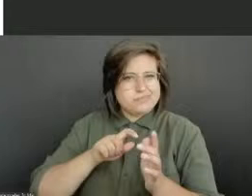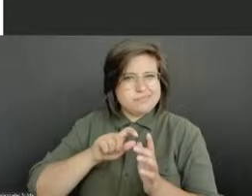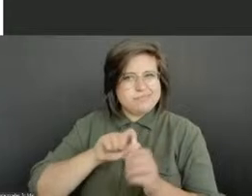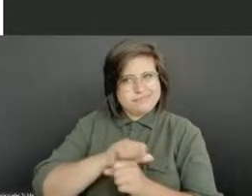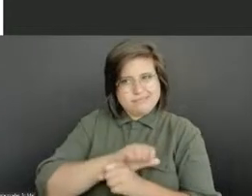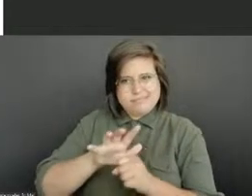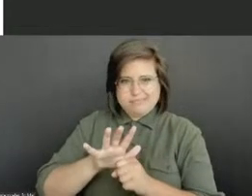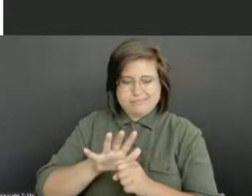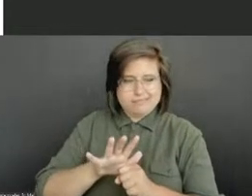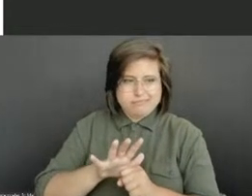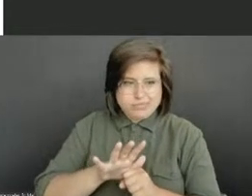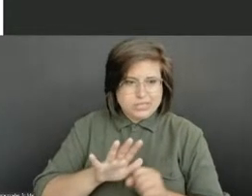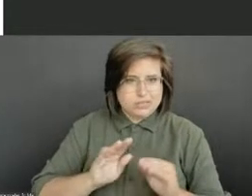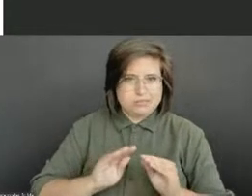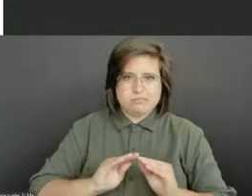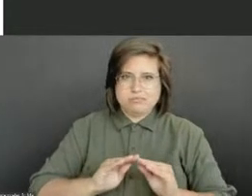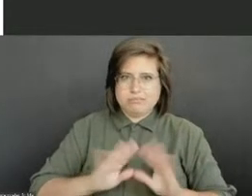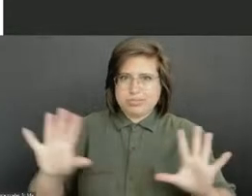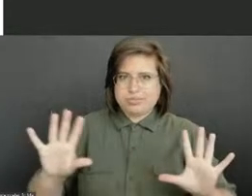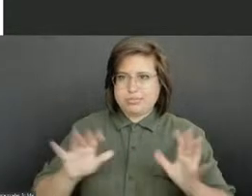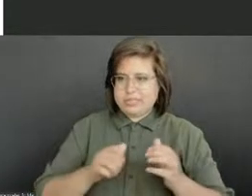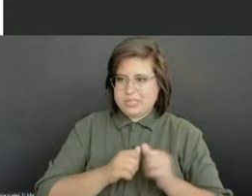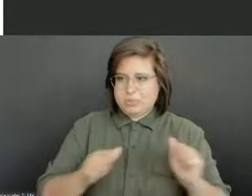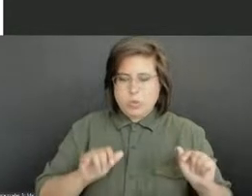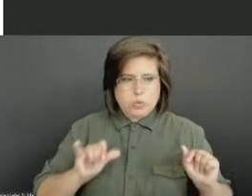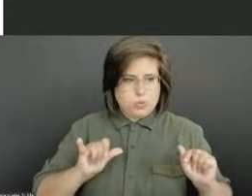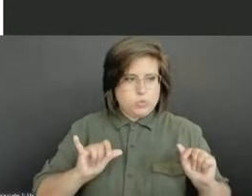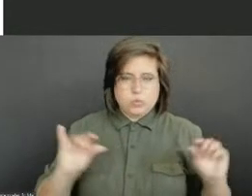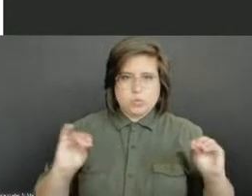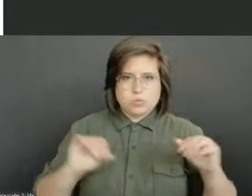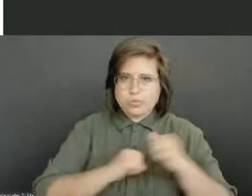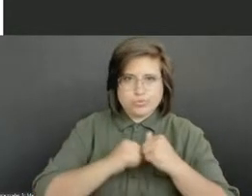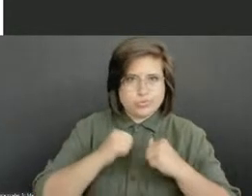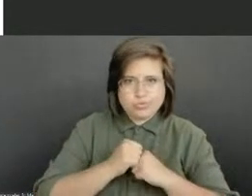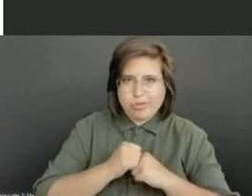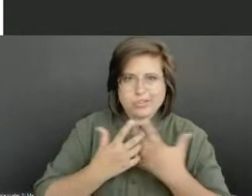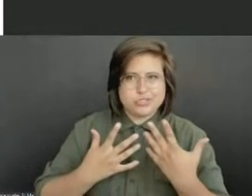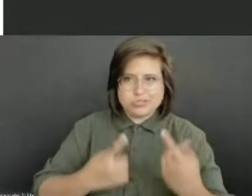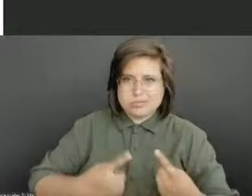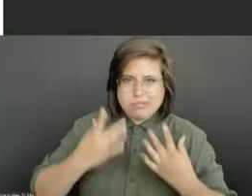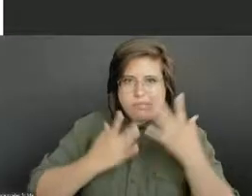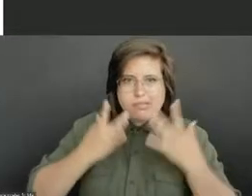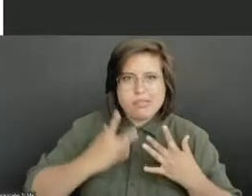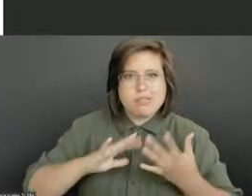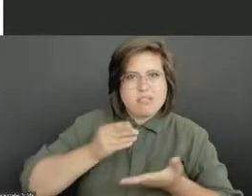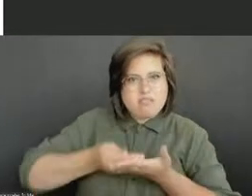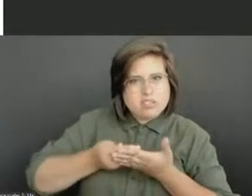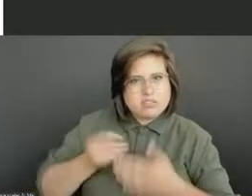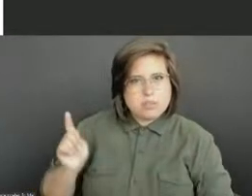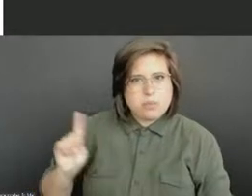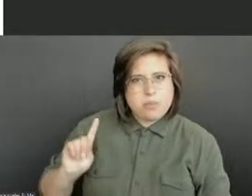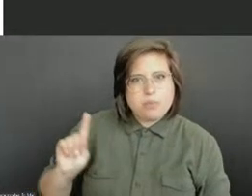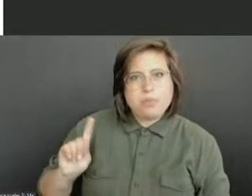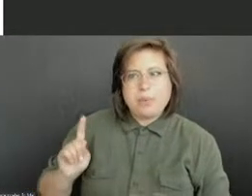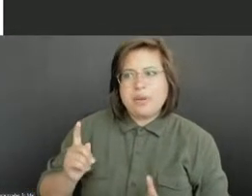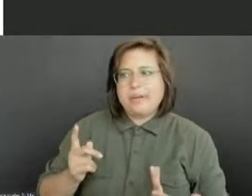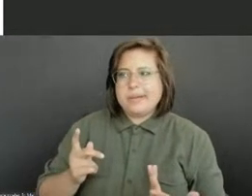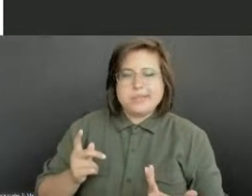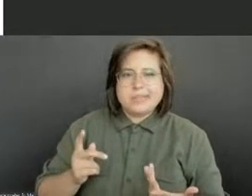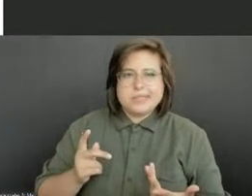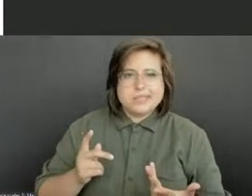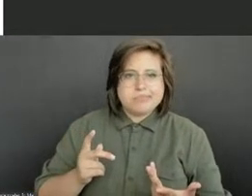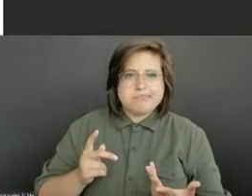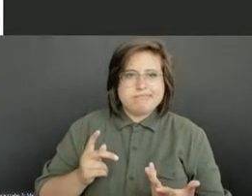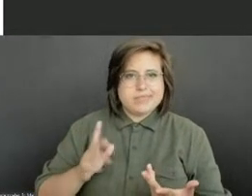of infrastructure and adequate funding to support both the quick and frequent and sustained shift